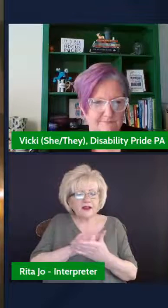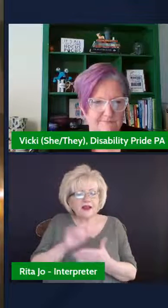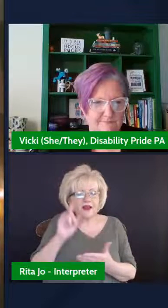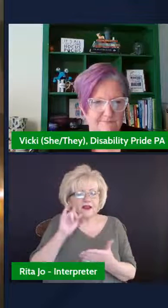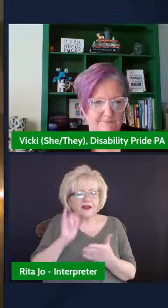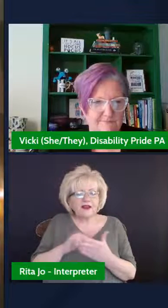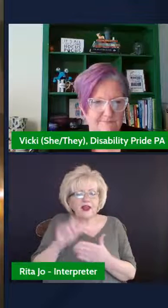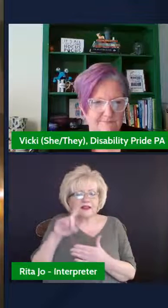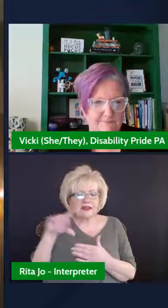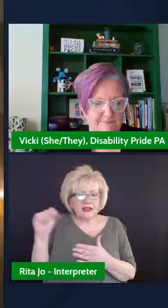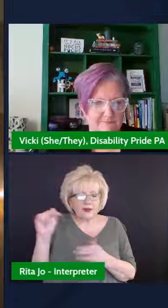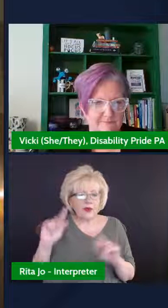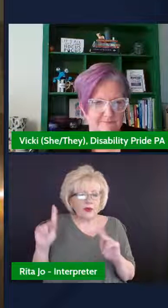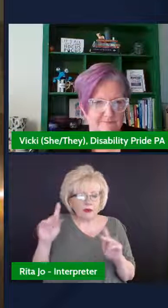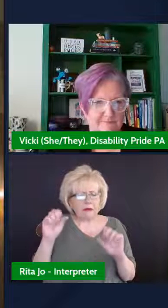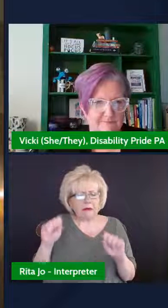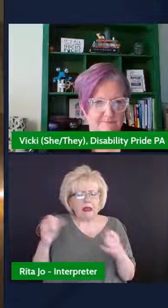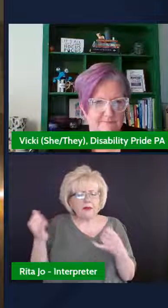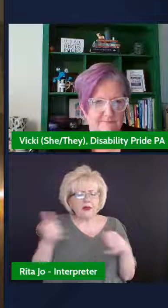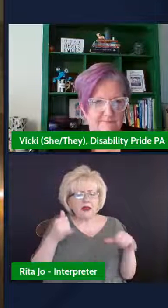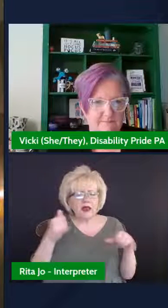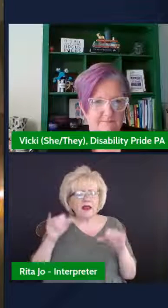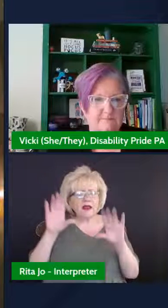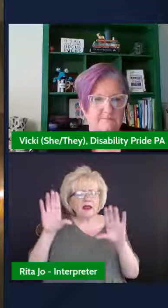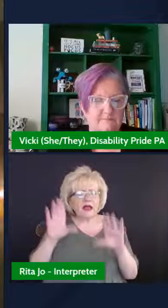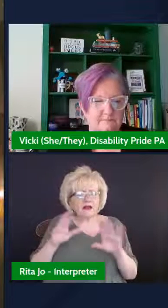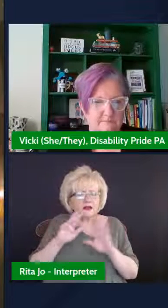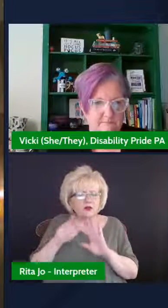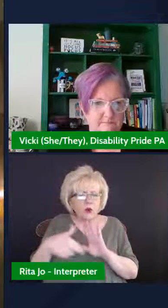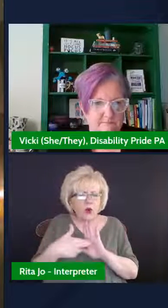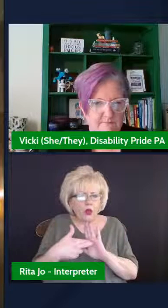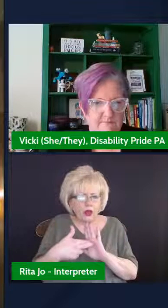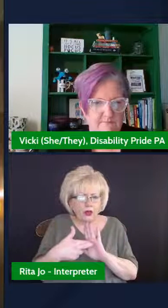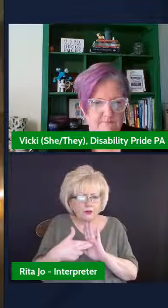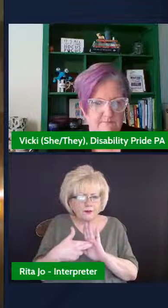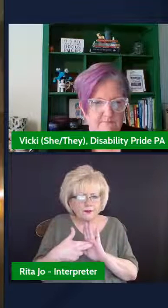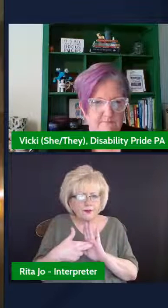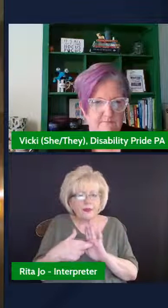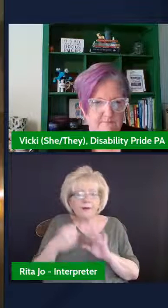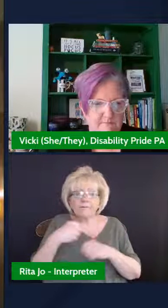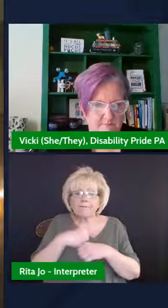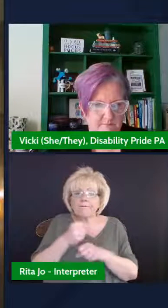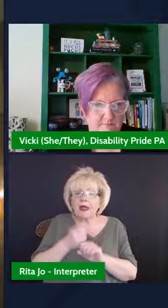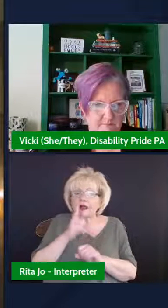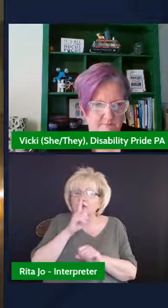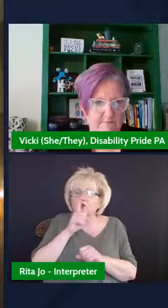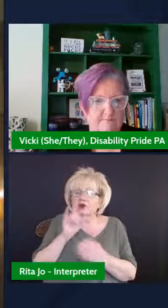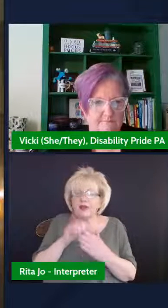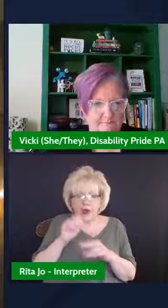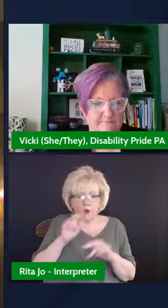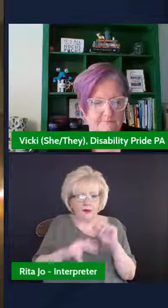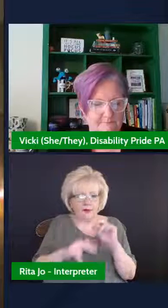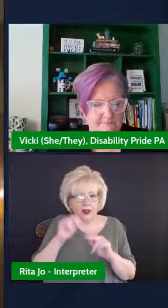people can play a really excellent role in making sure that we build that out.